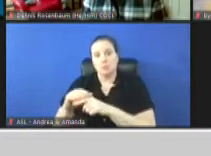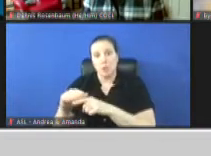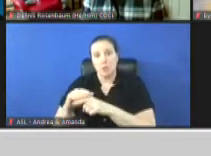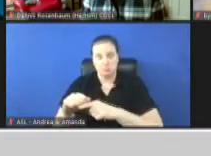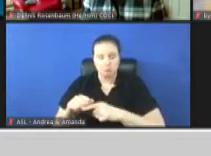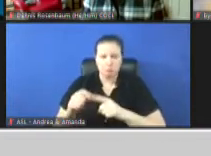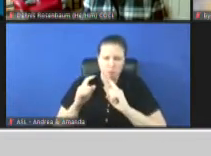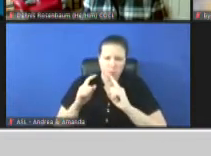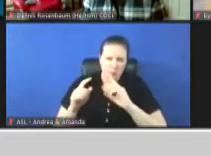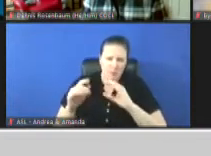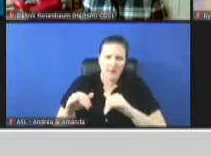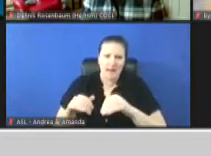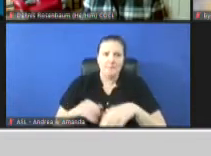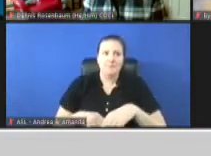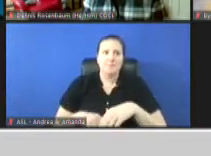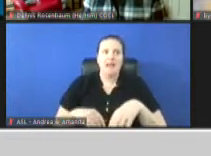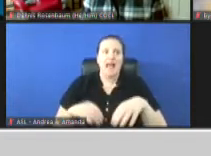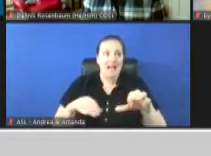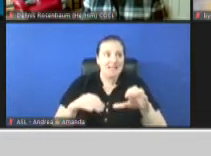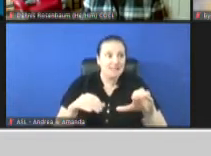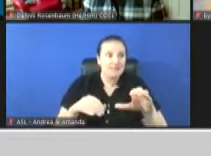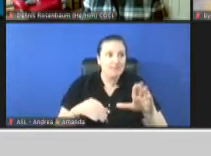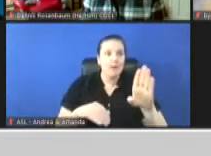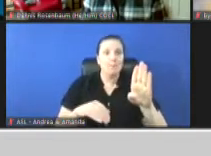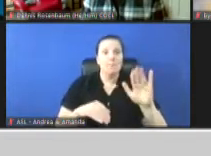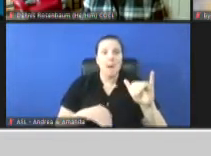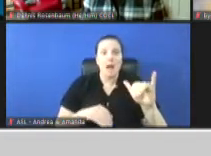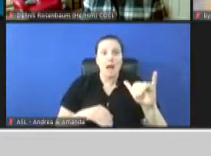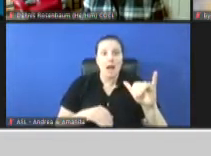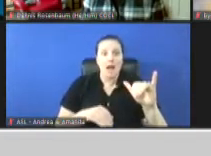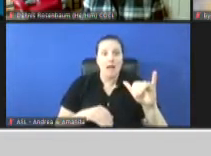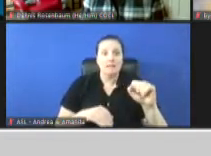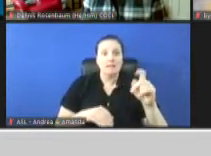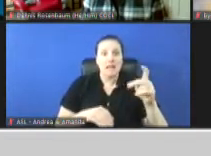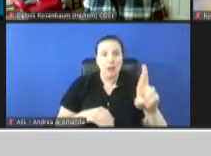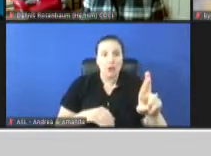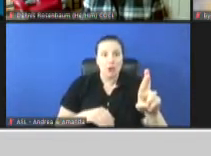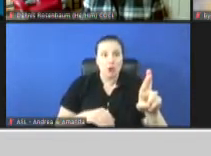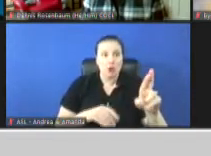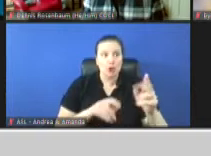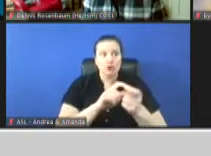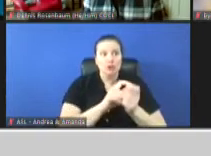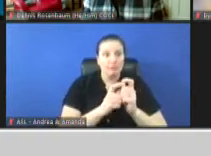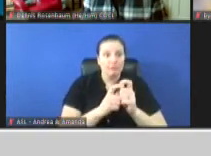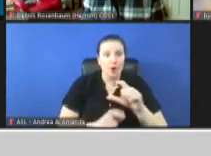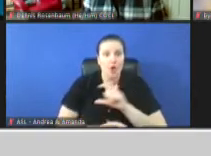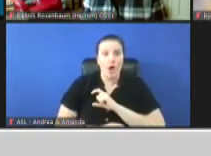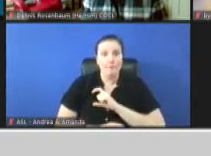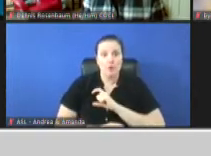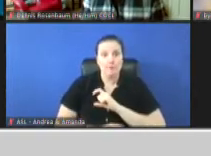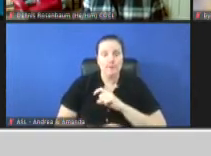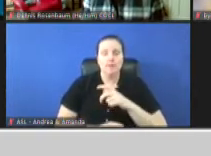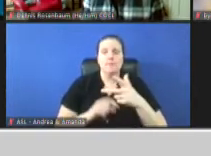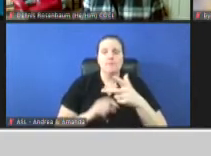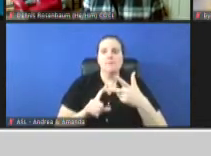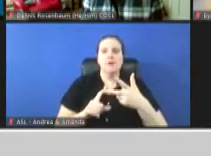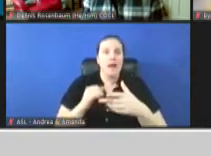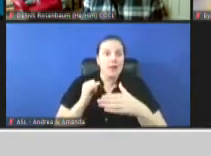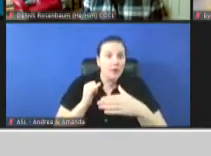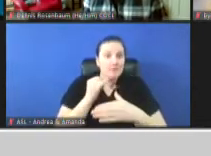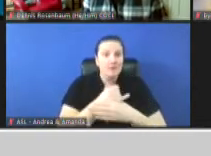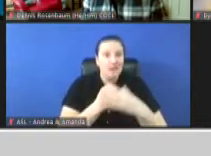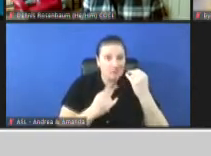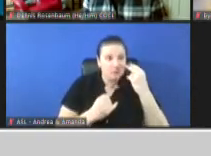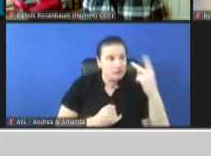little earlier, the active bystander ship for law enforcement. It really speaks to intervening when you see something that is